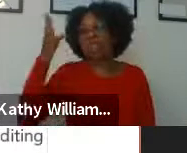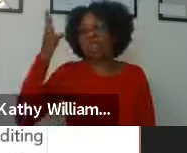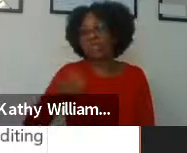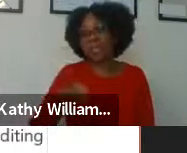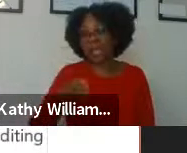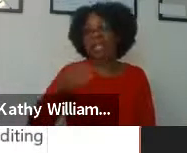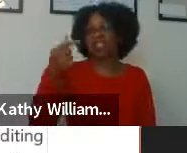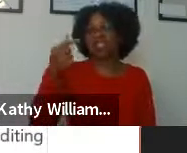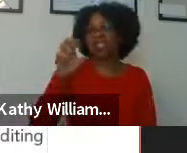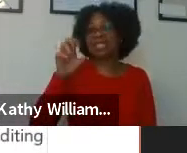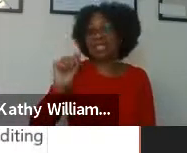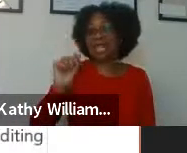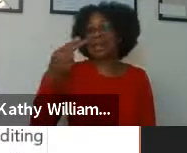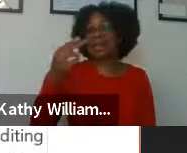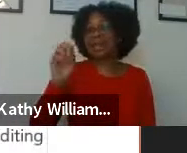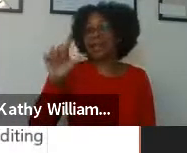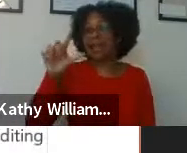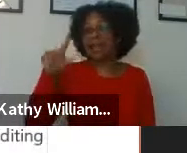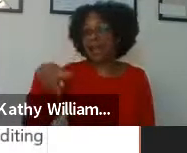dlcv.org/gethelp.